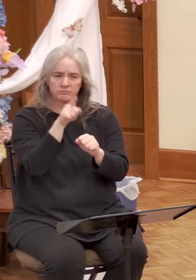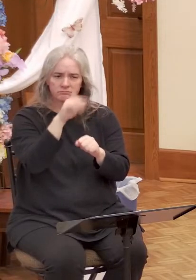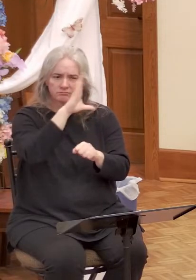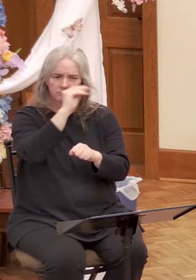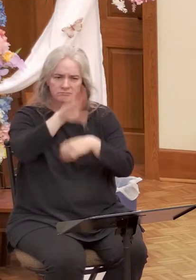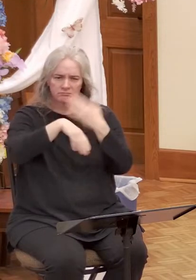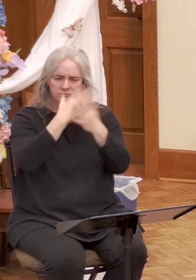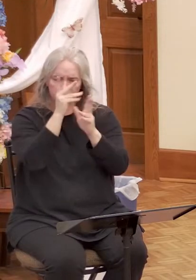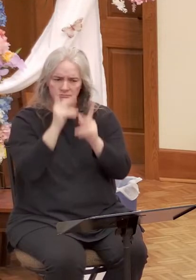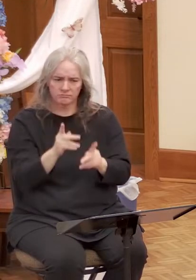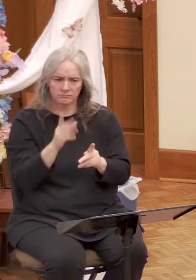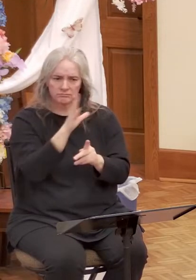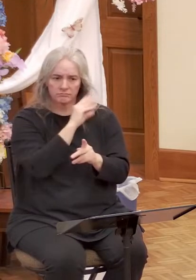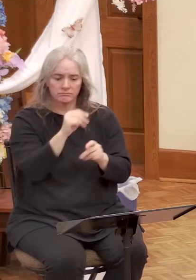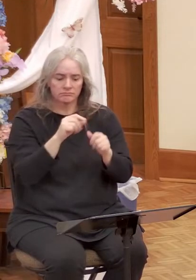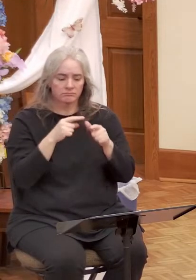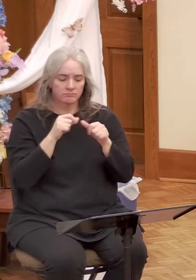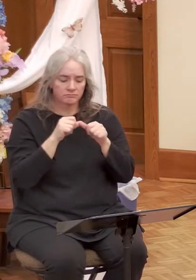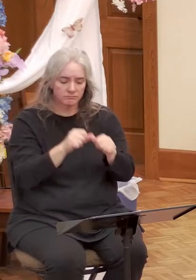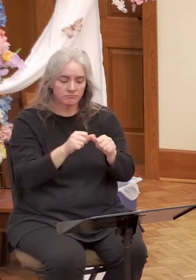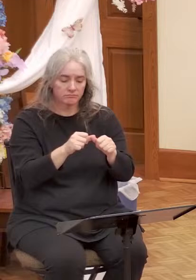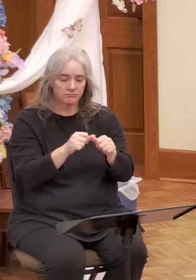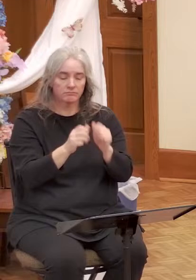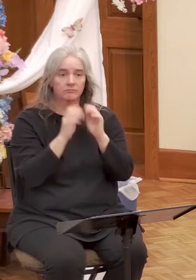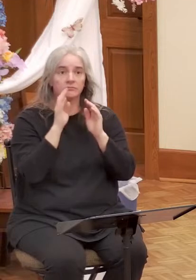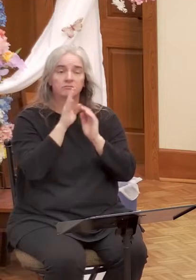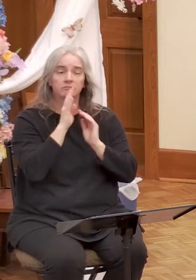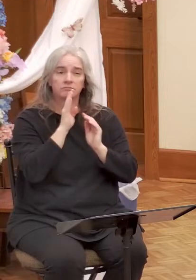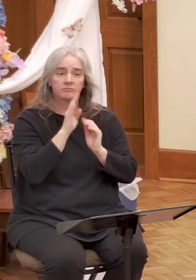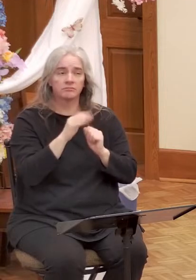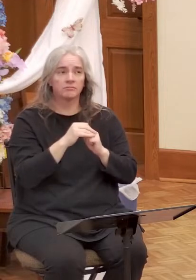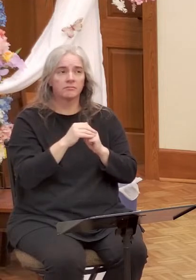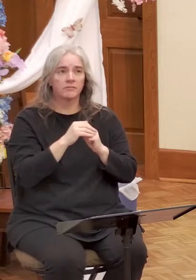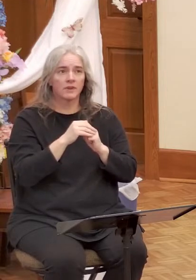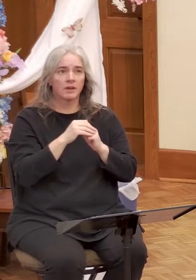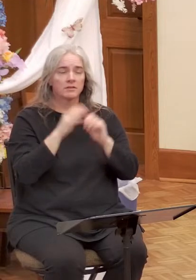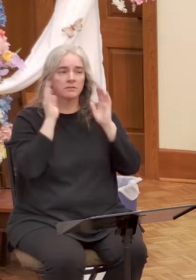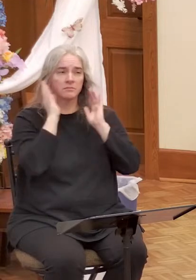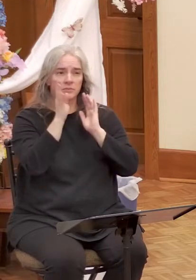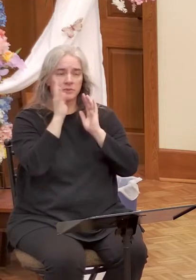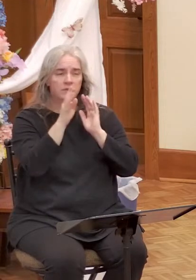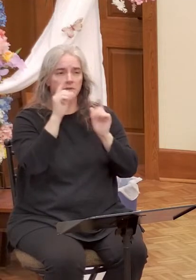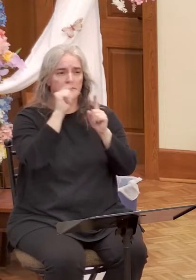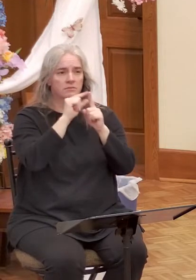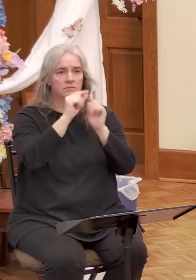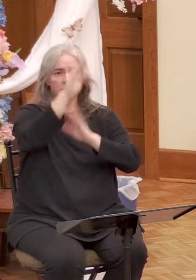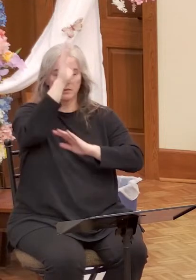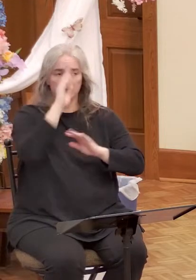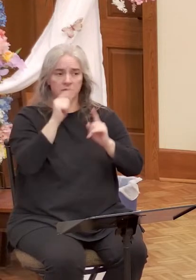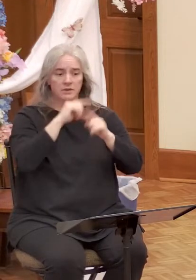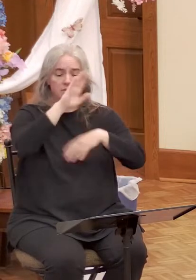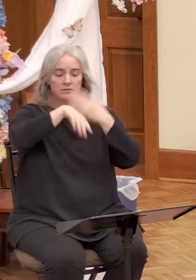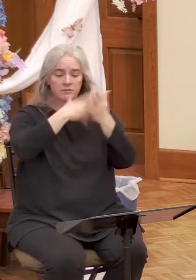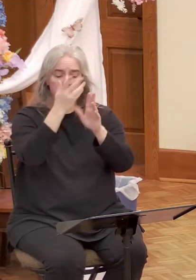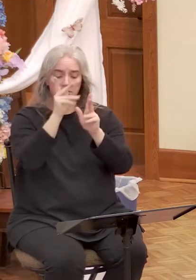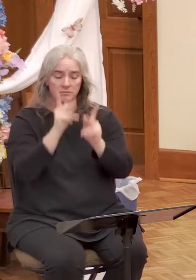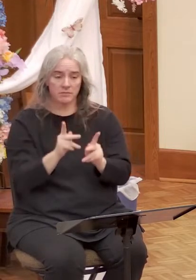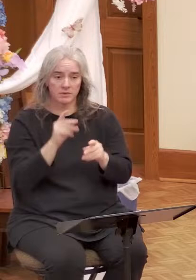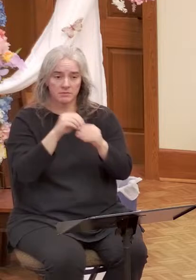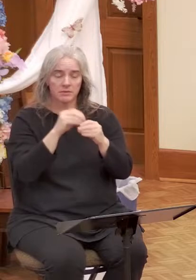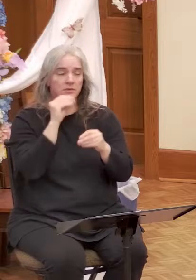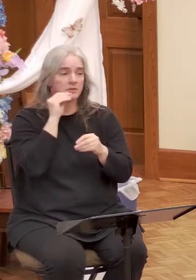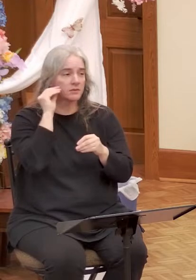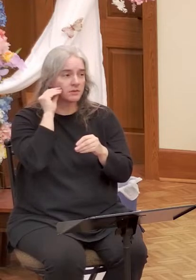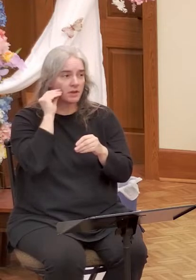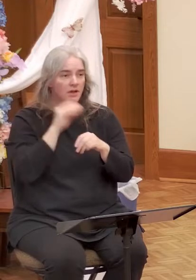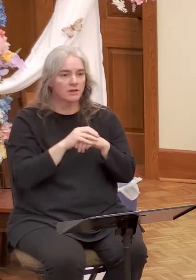to preach the word of God to the jailer and his whole household. At that late hour of the night, he took them in and bathed their wounds. Then